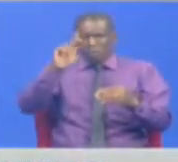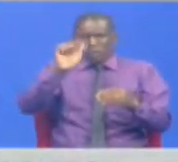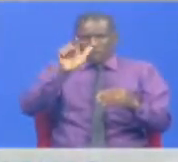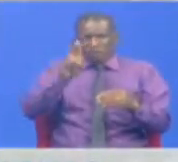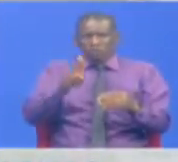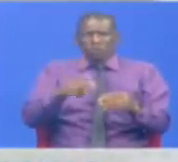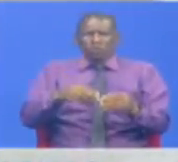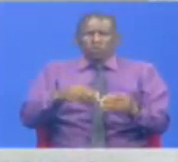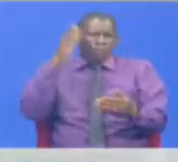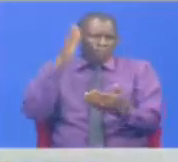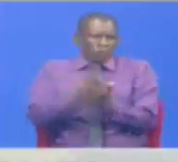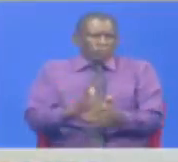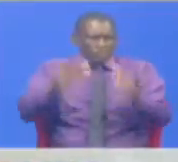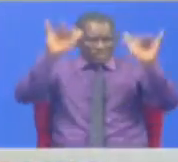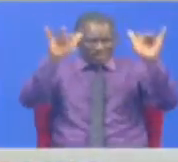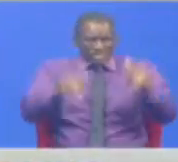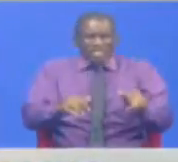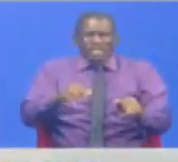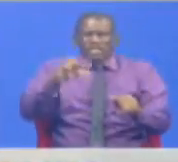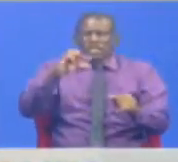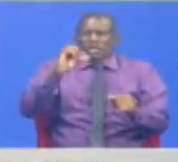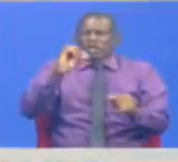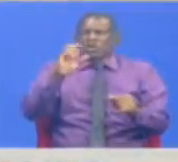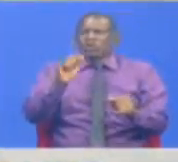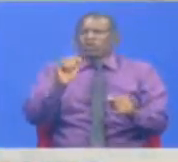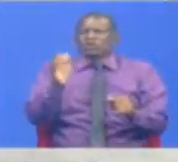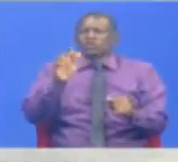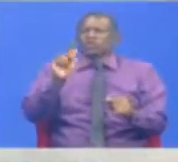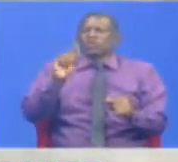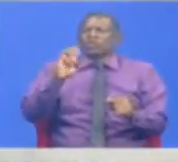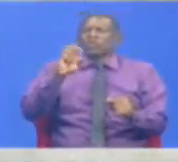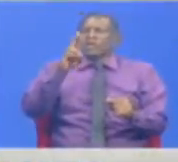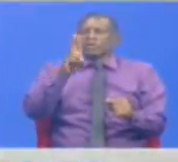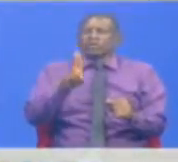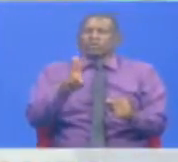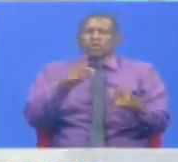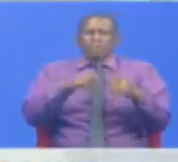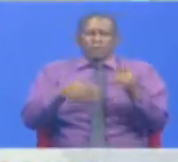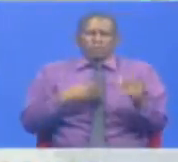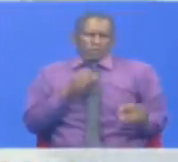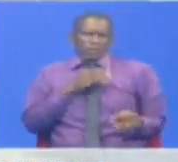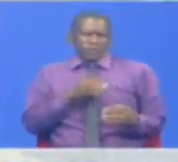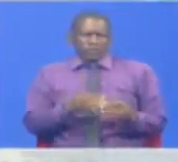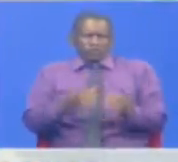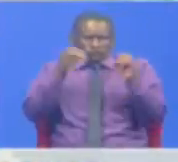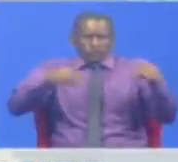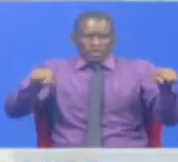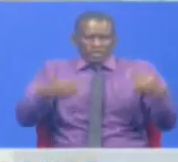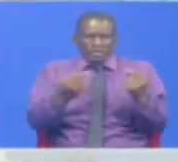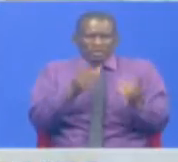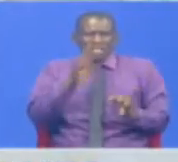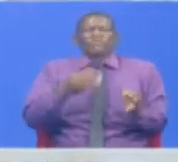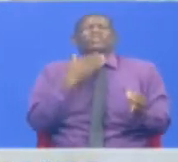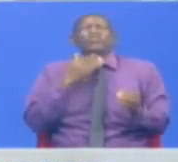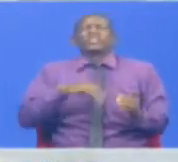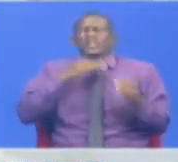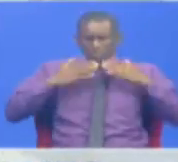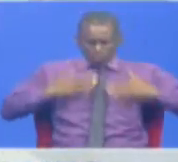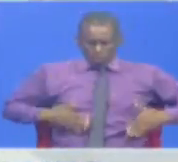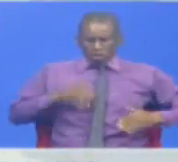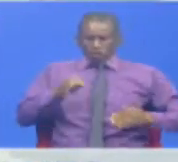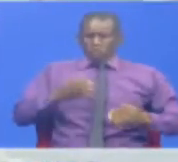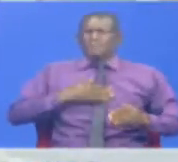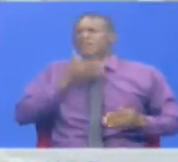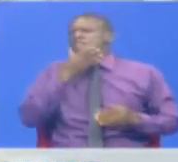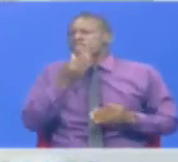at Gotkweru, despite rising fears of fresh attacks from their opponents. Kama ni mwili ya baba ndio anataka hata pata. Na